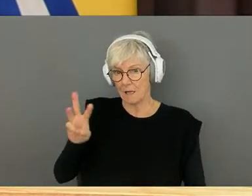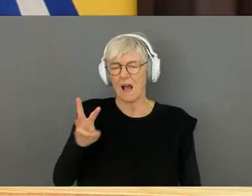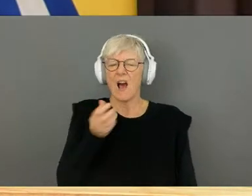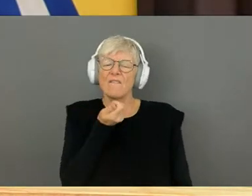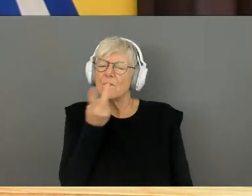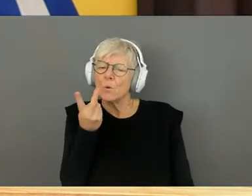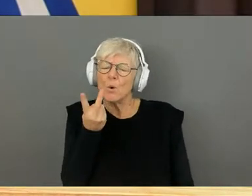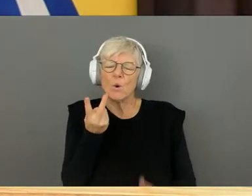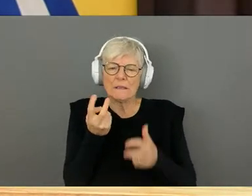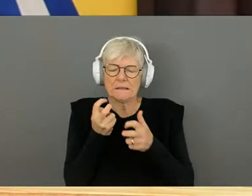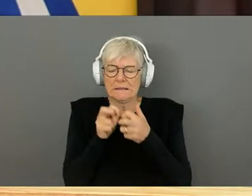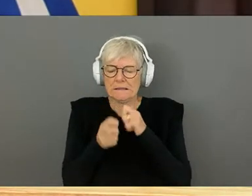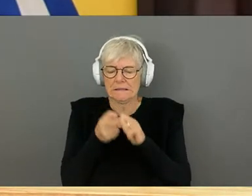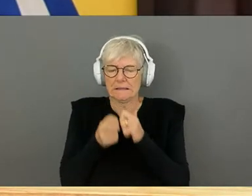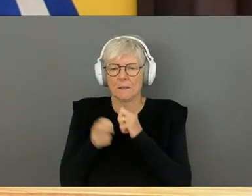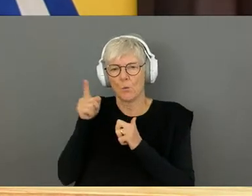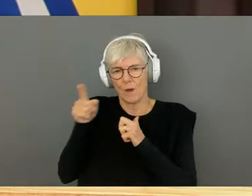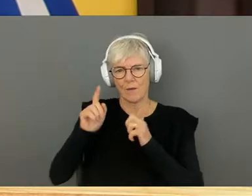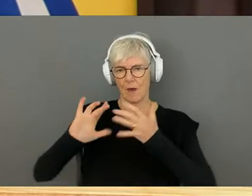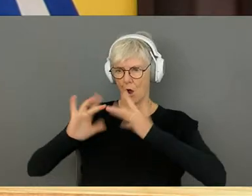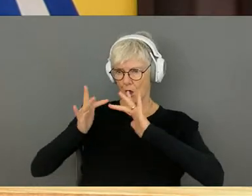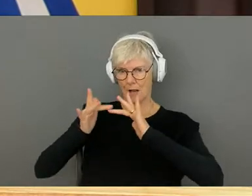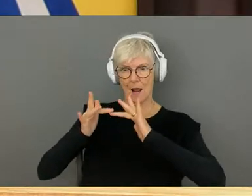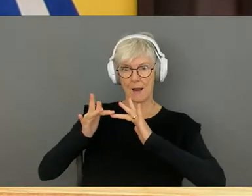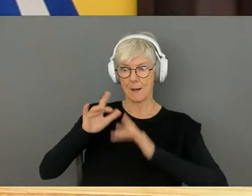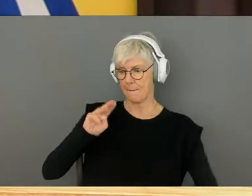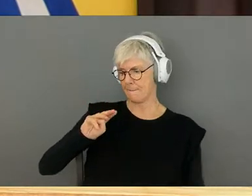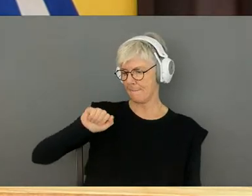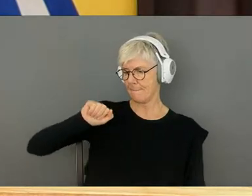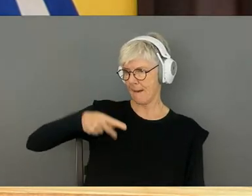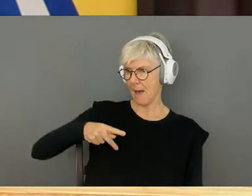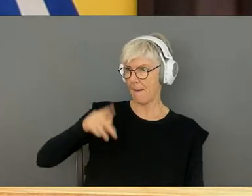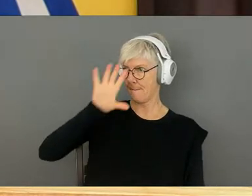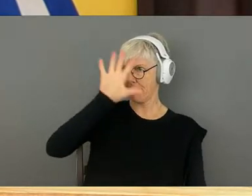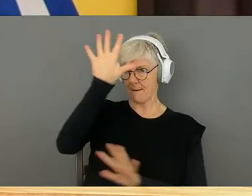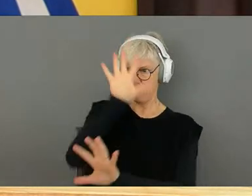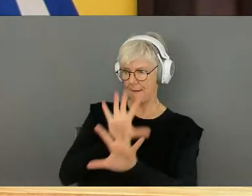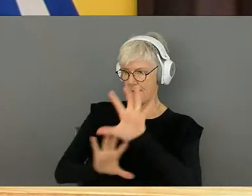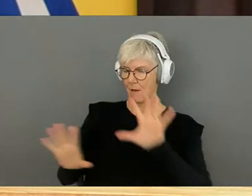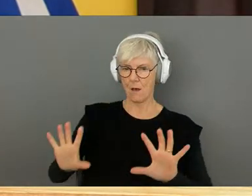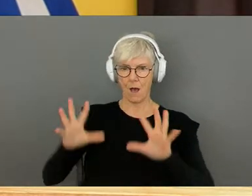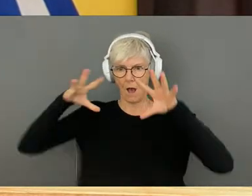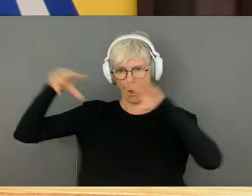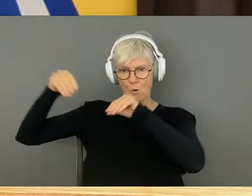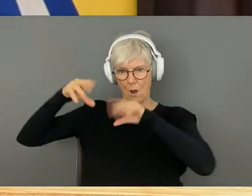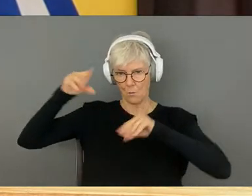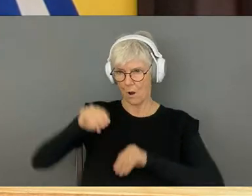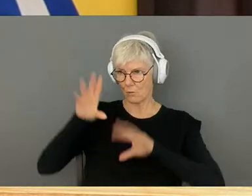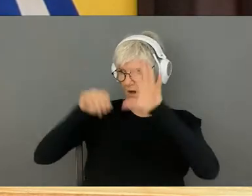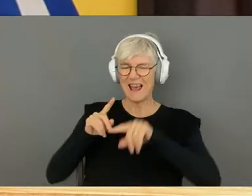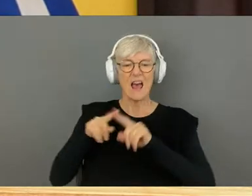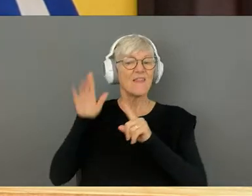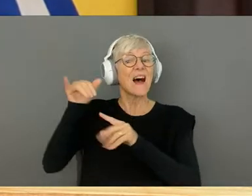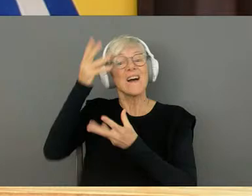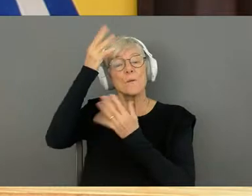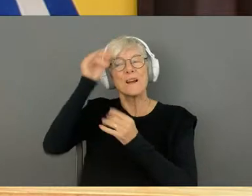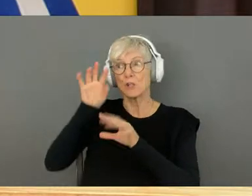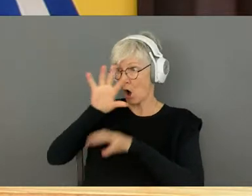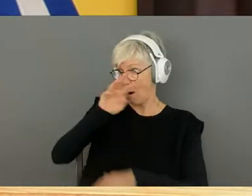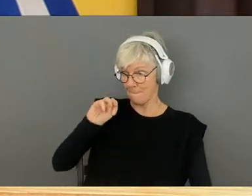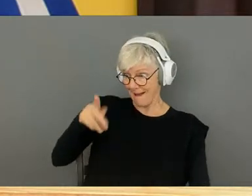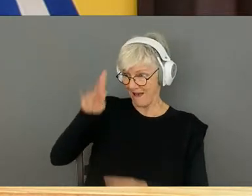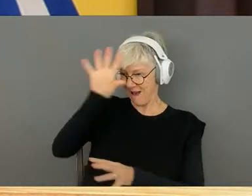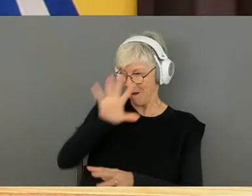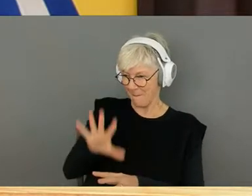our online outage map. The number of outages is not accurate, but the information on estimated times